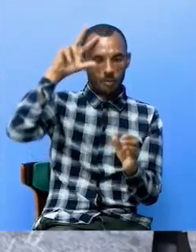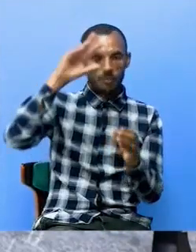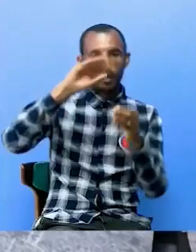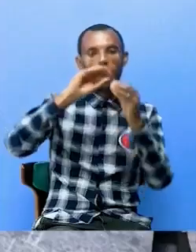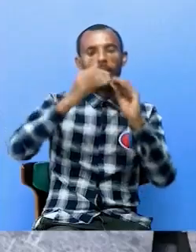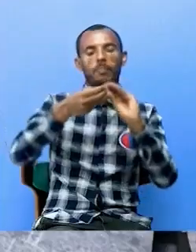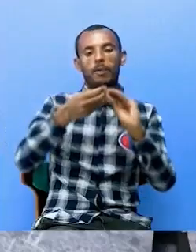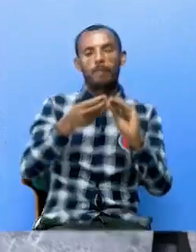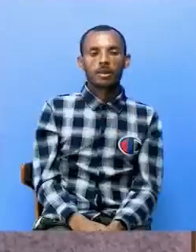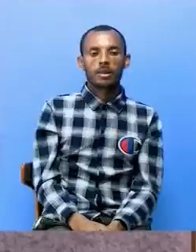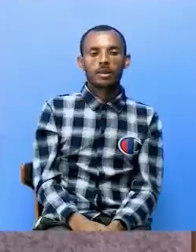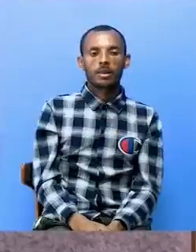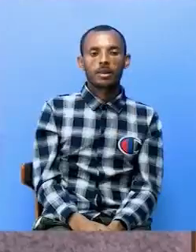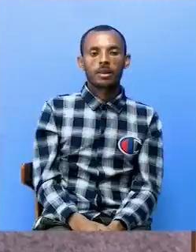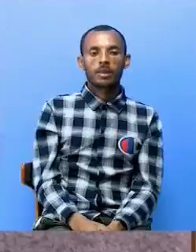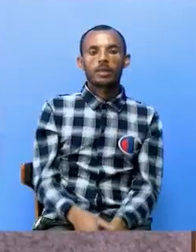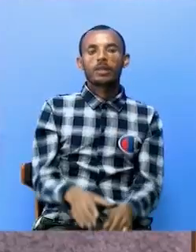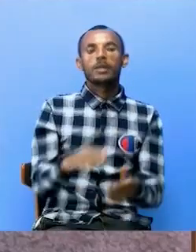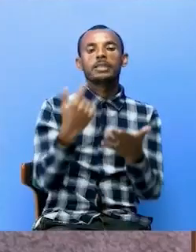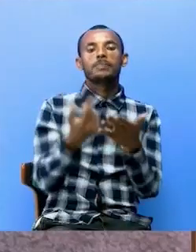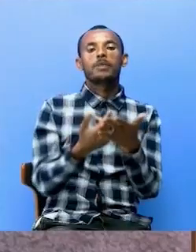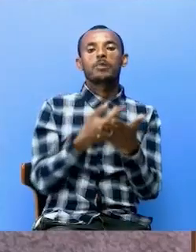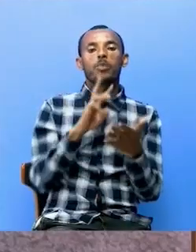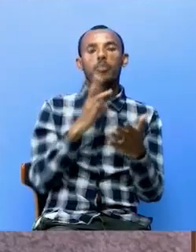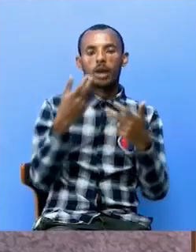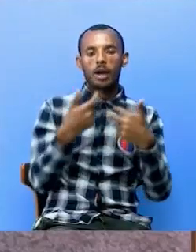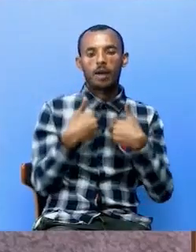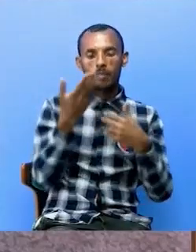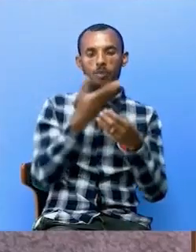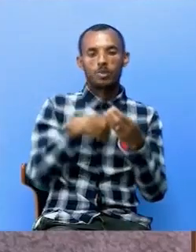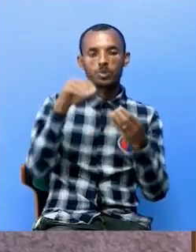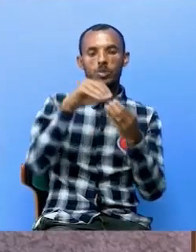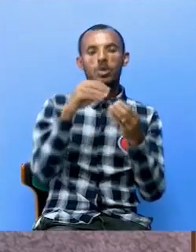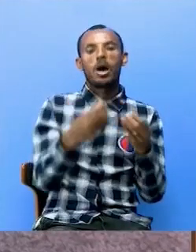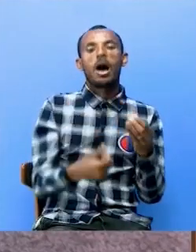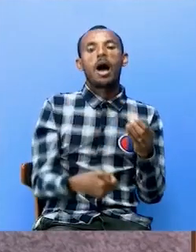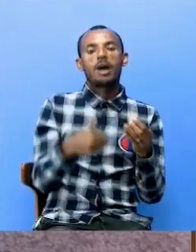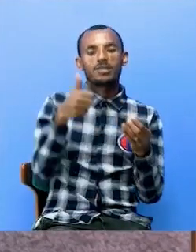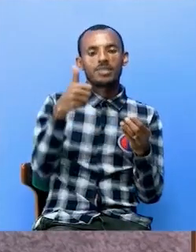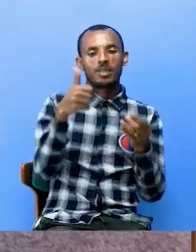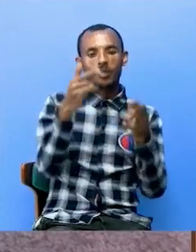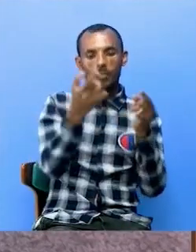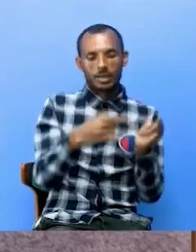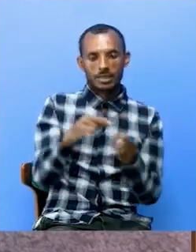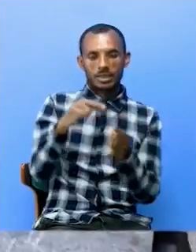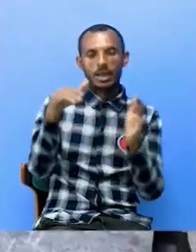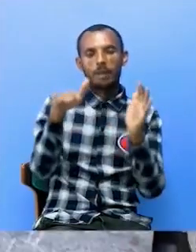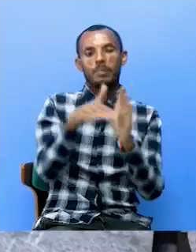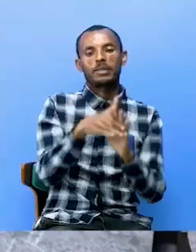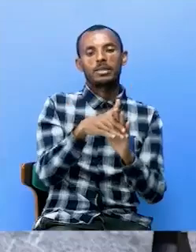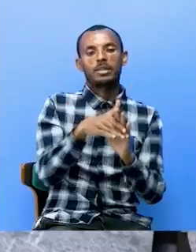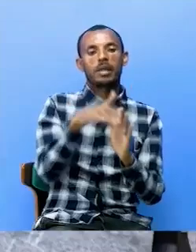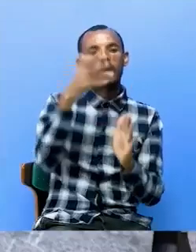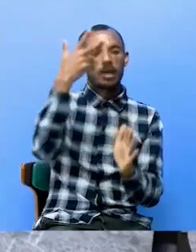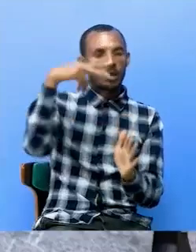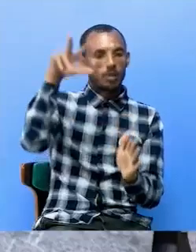number. Okay, sometimes we have also other ways of representing a cube.